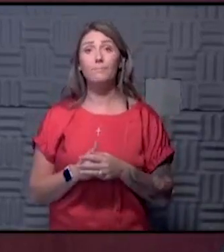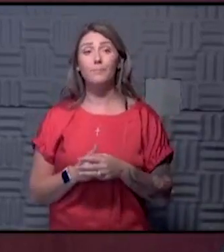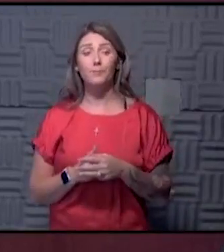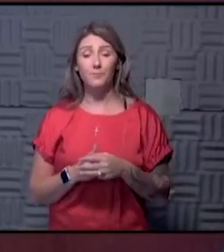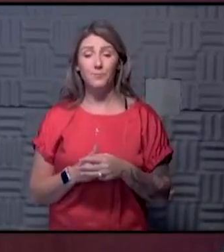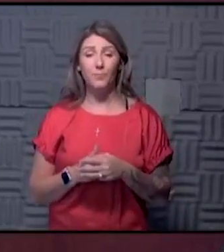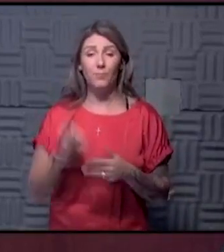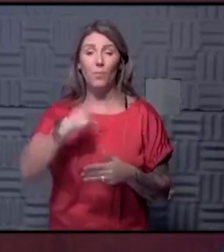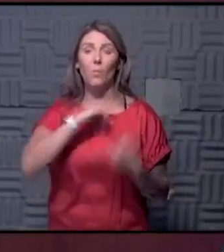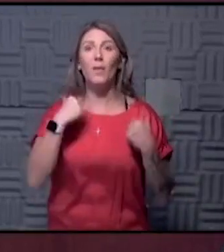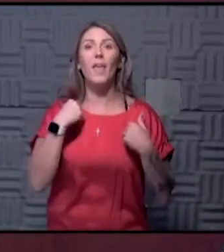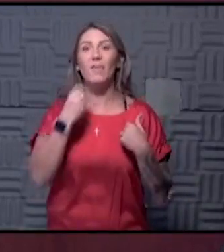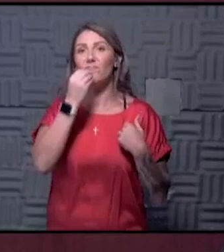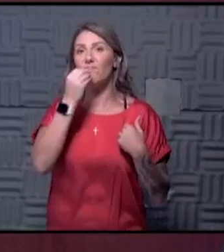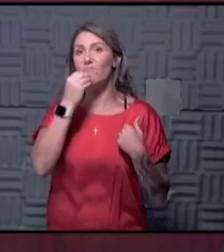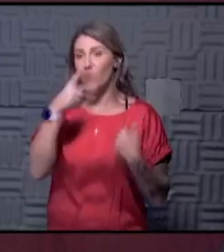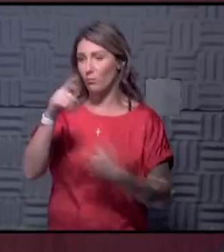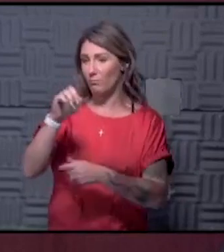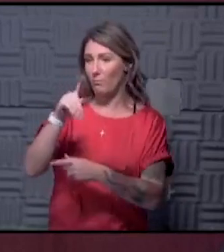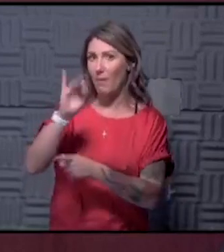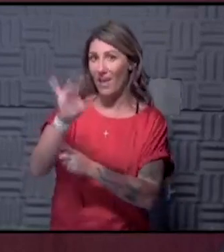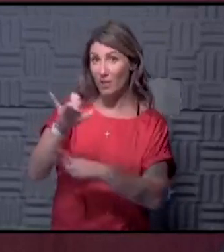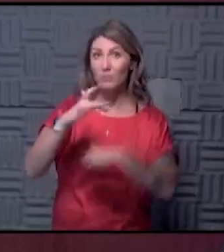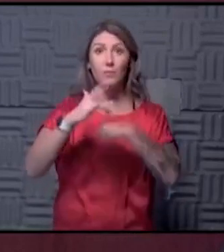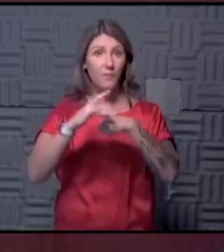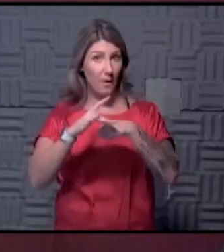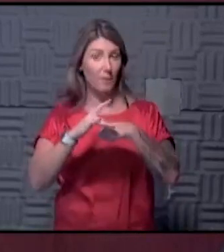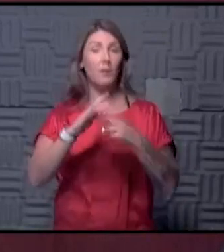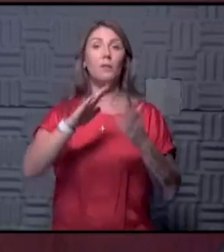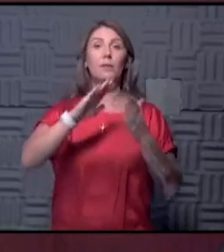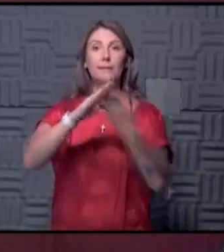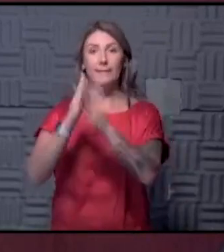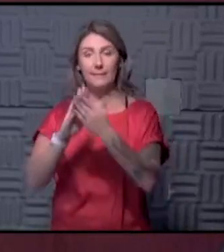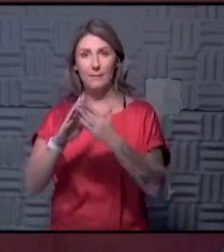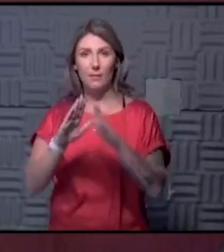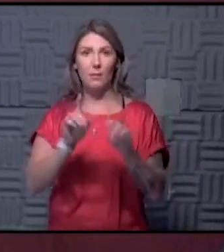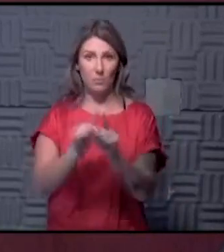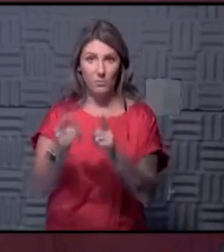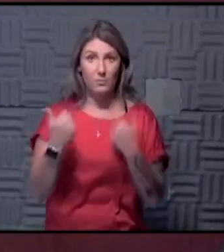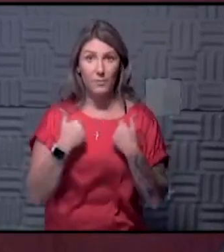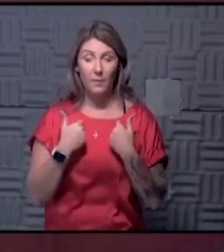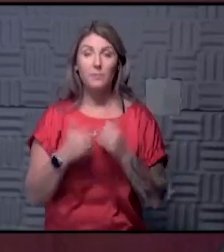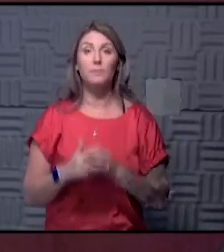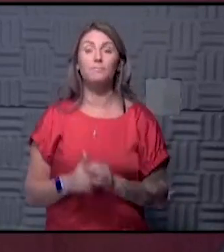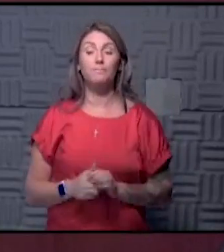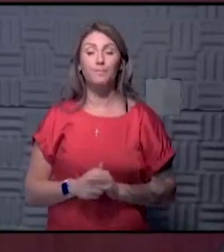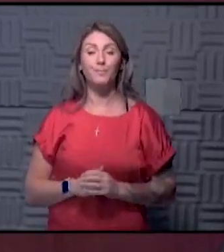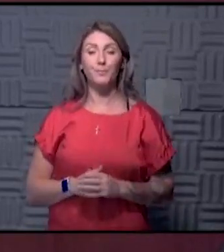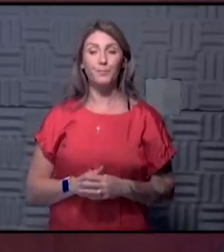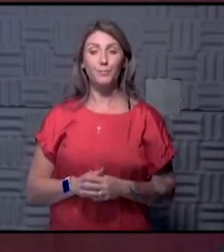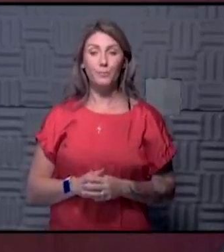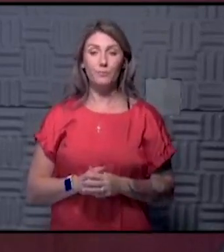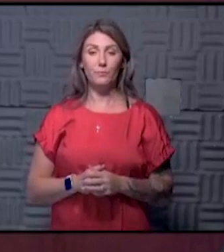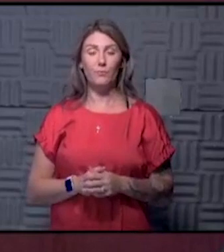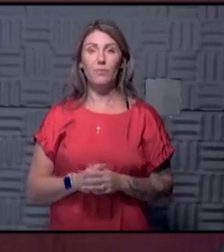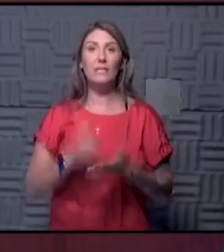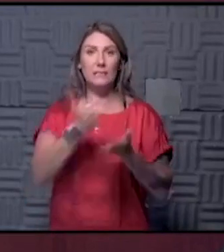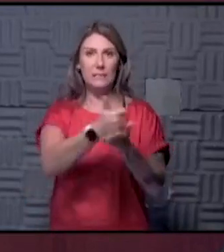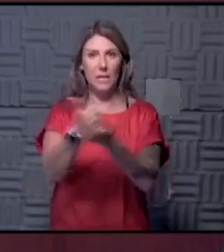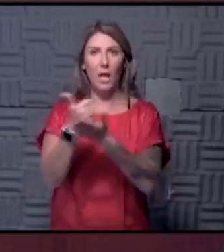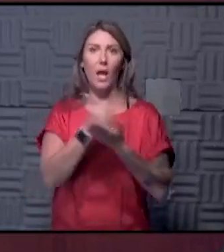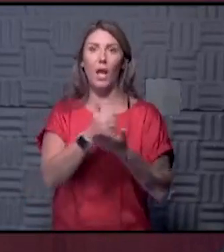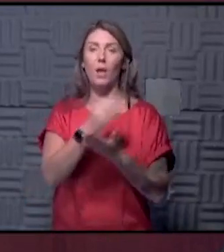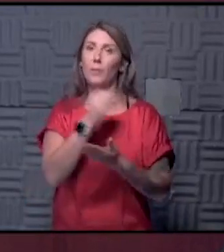we have a food pantry that is available. The city does as well, and to help out. And